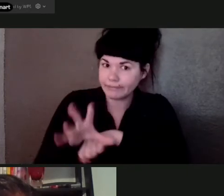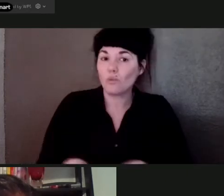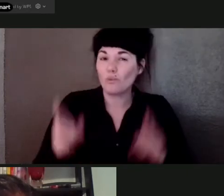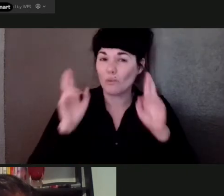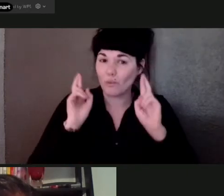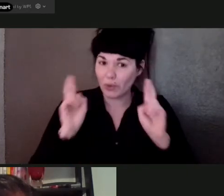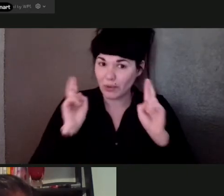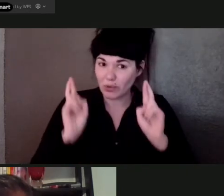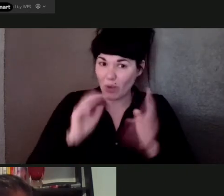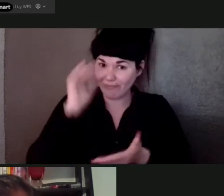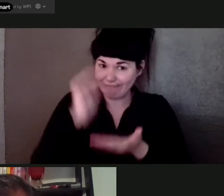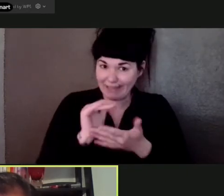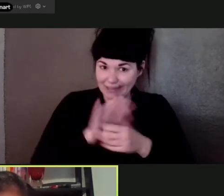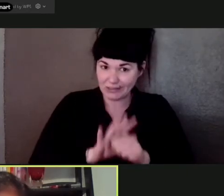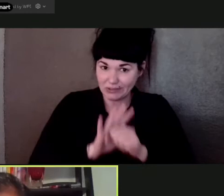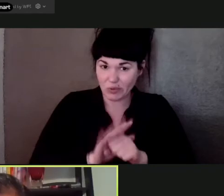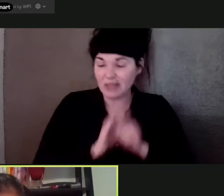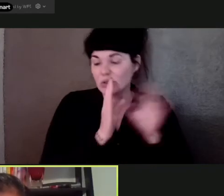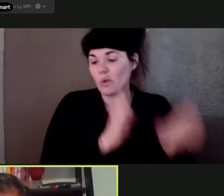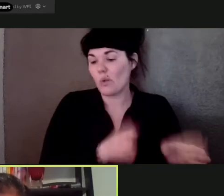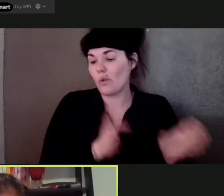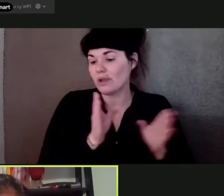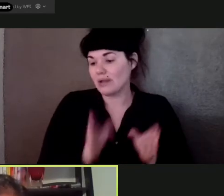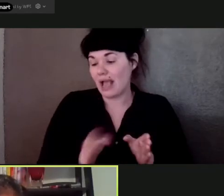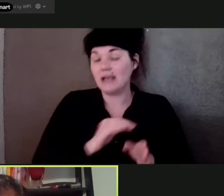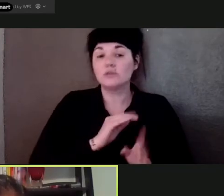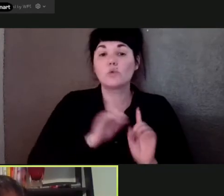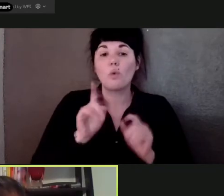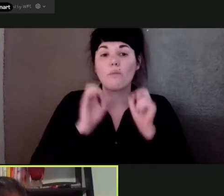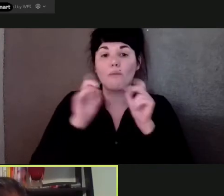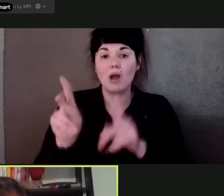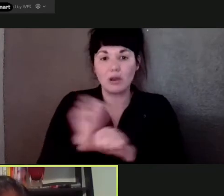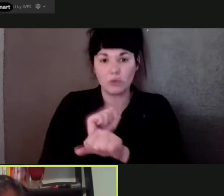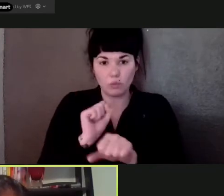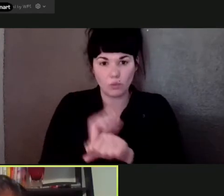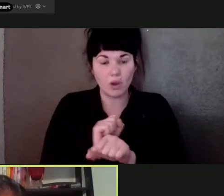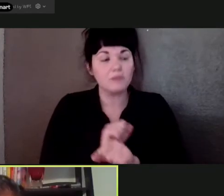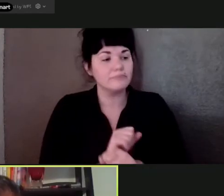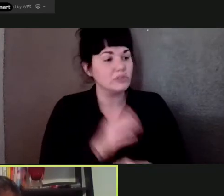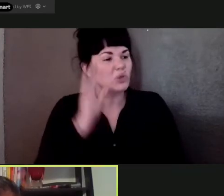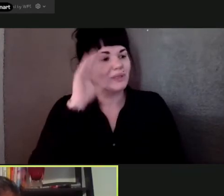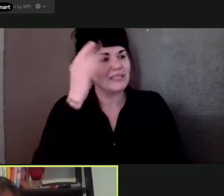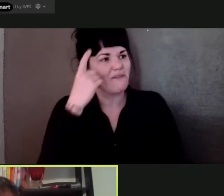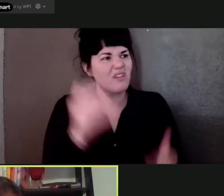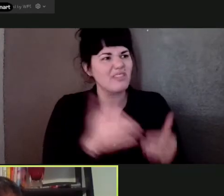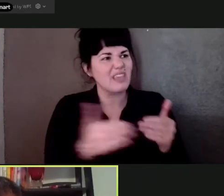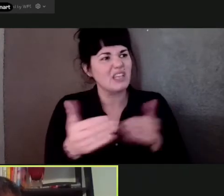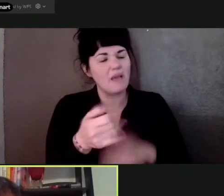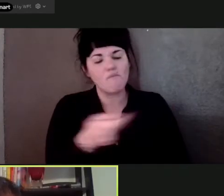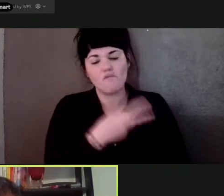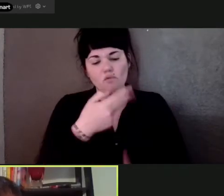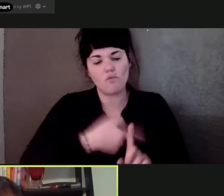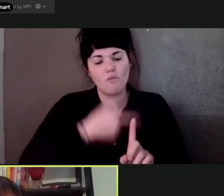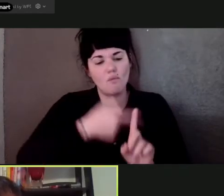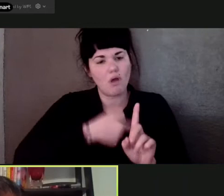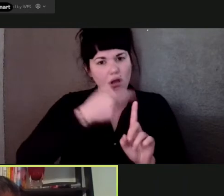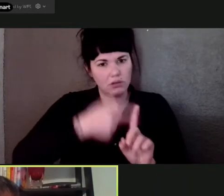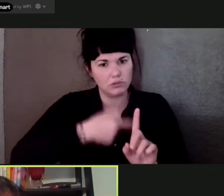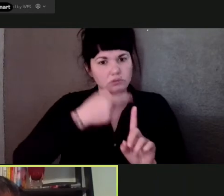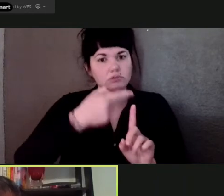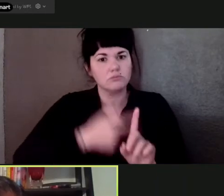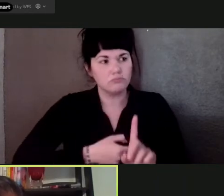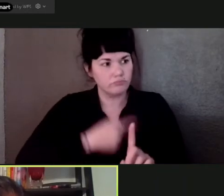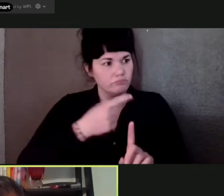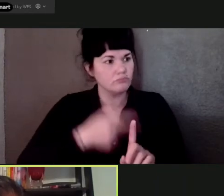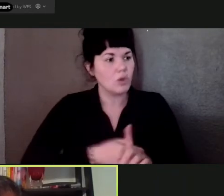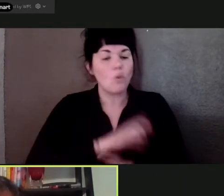work. So it sounds like for the next few months, especially as we ease into, return to work, we're almost